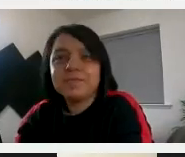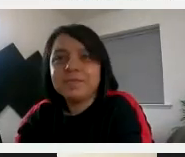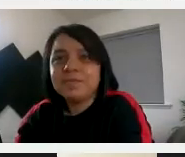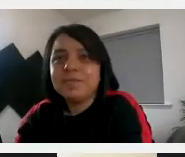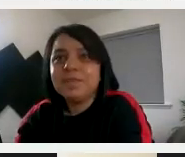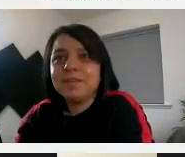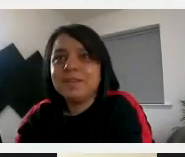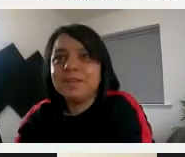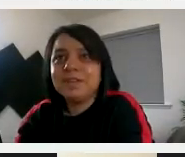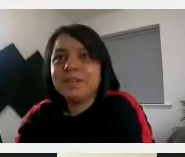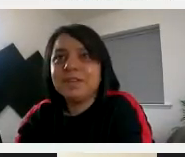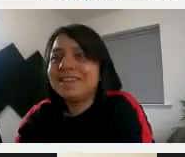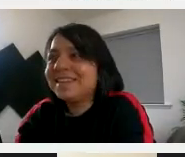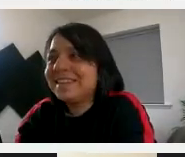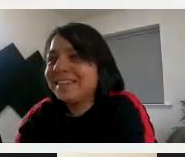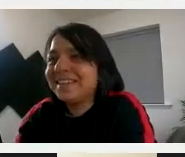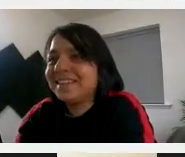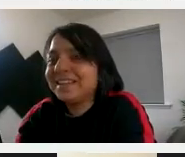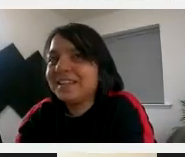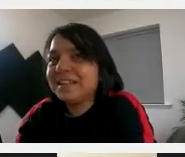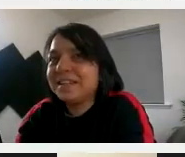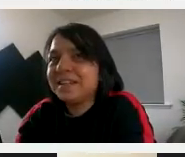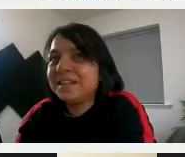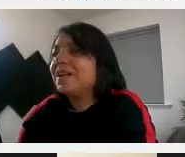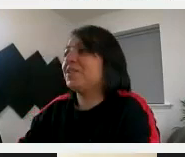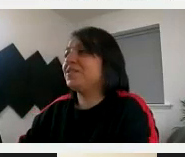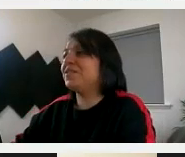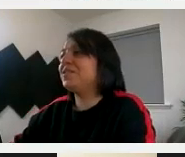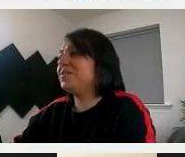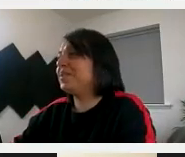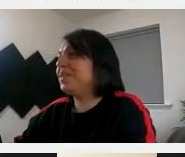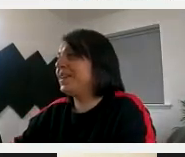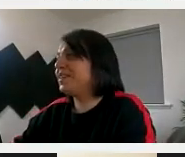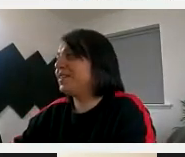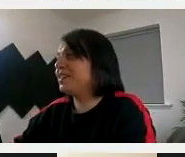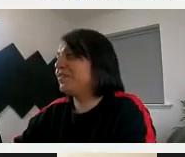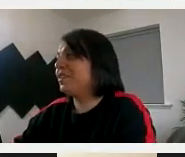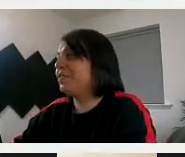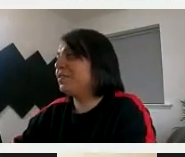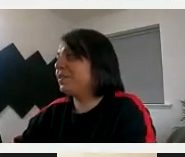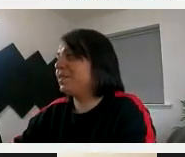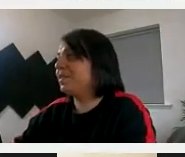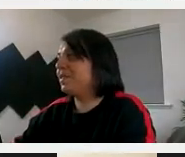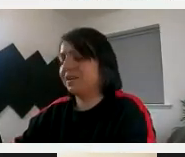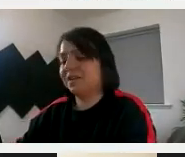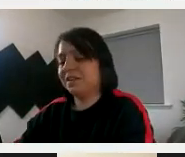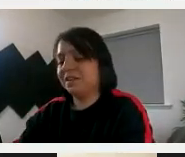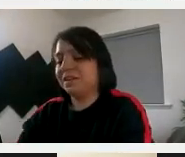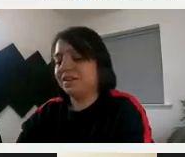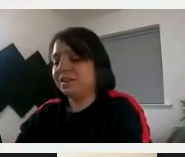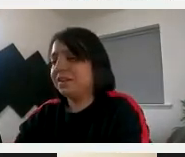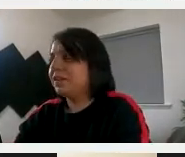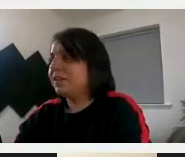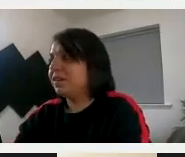The tube, the train. Tube. That's a really good one.